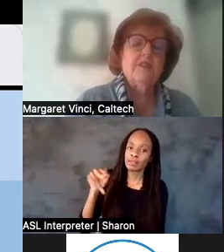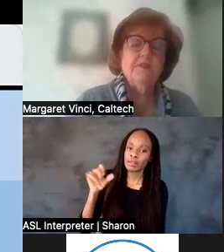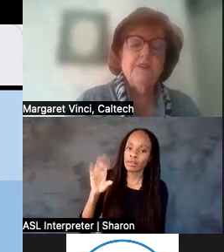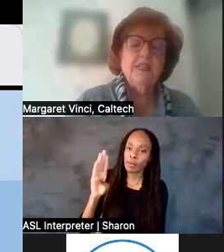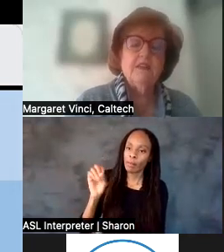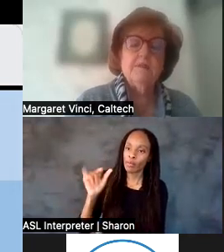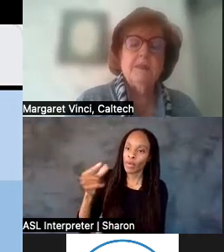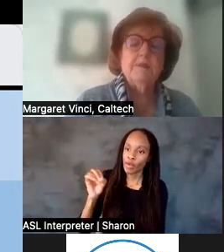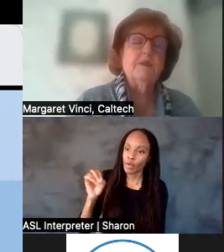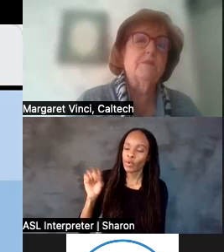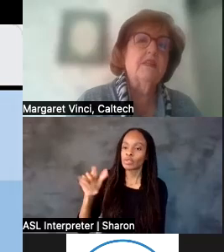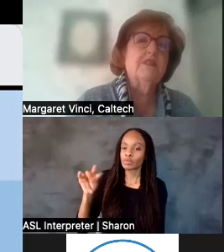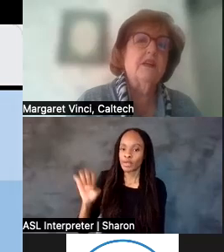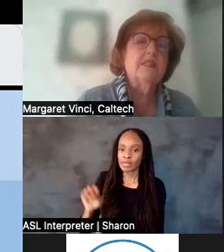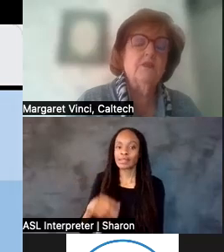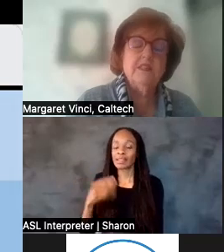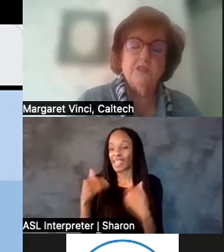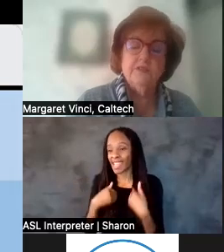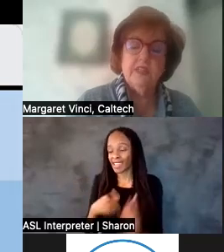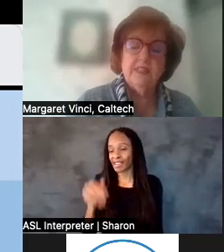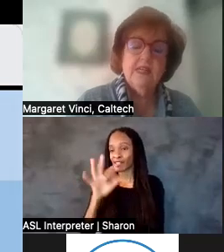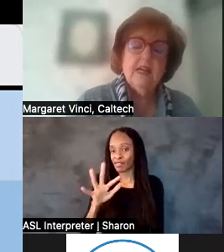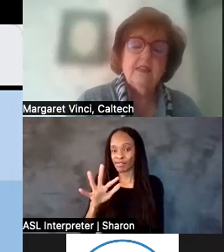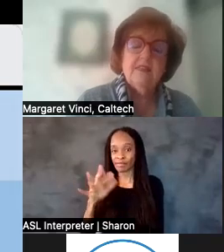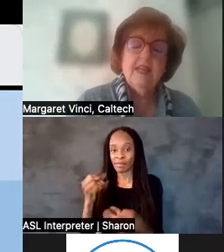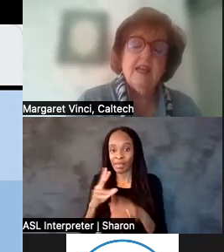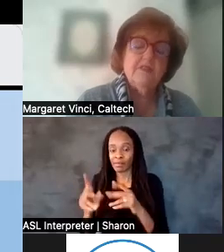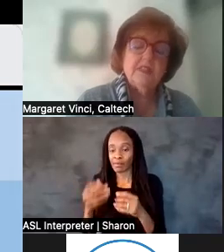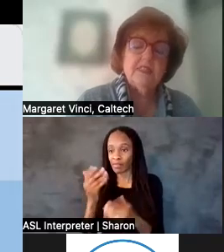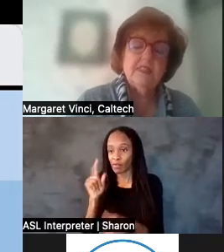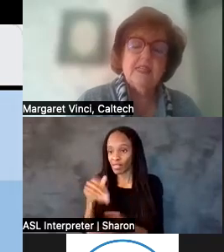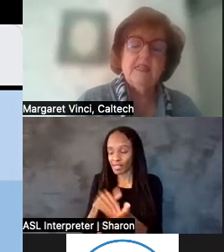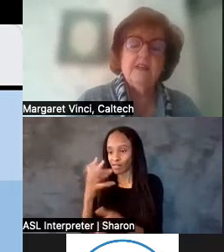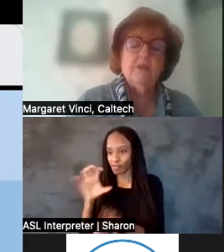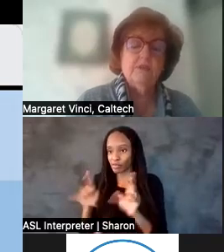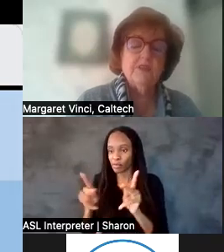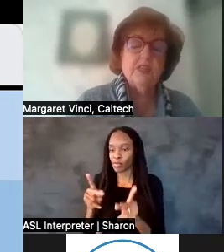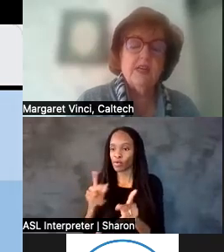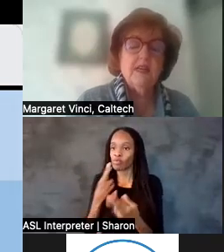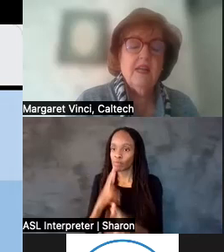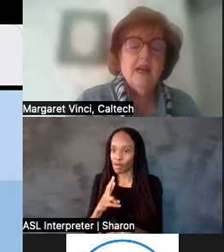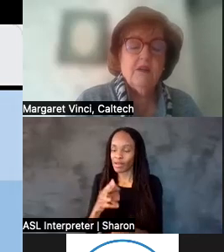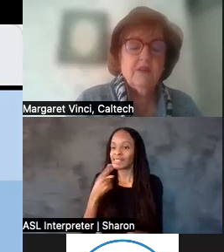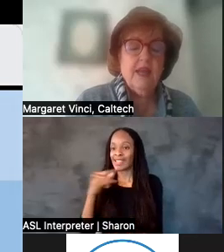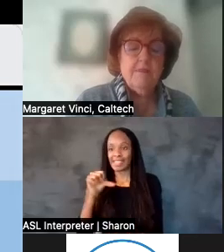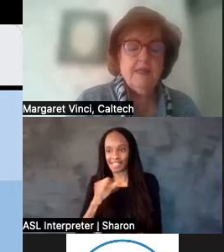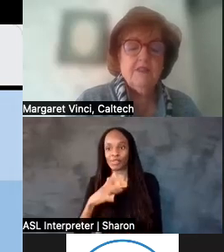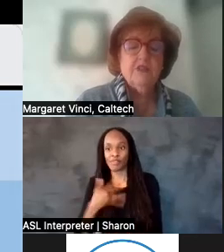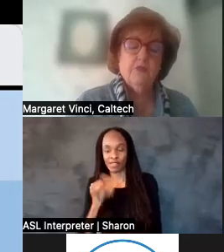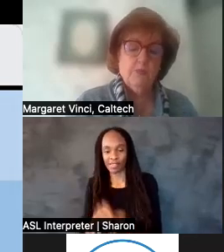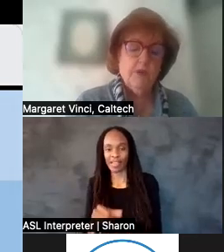was actually 1,500 people responded to our Did You Feel It? That they actually felt it in San Diego and Riverside with